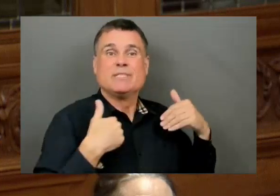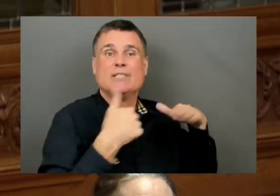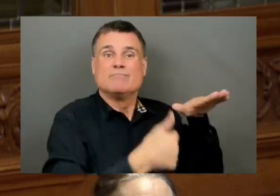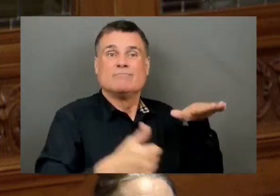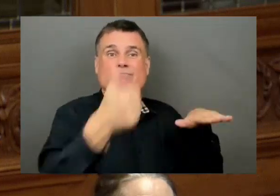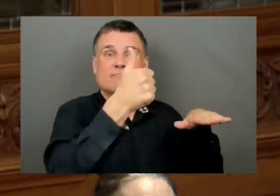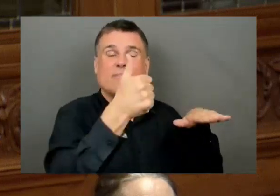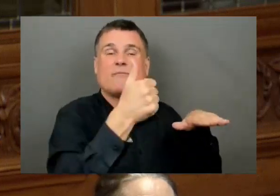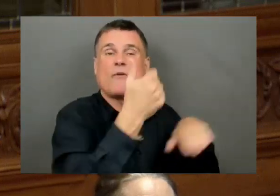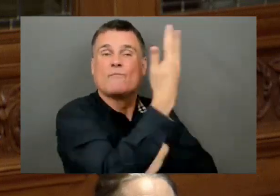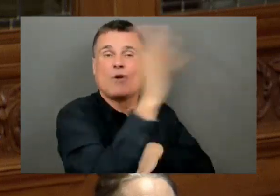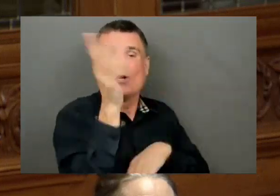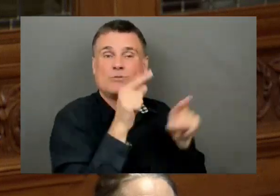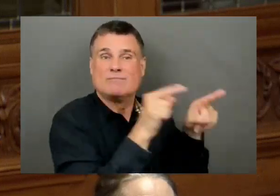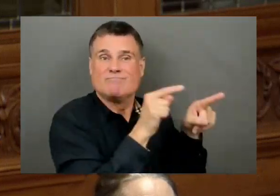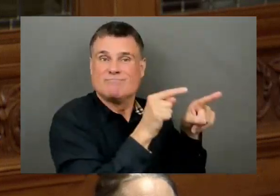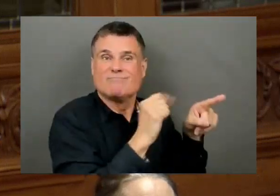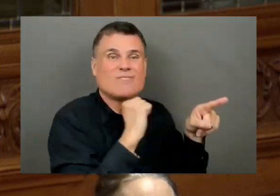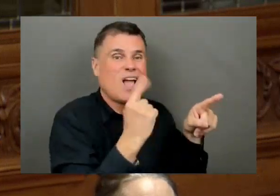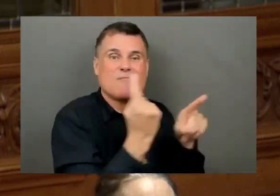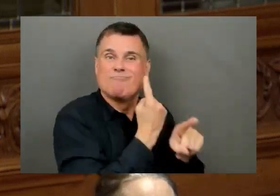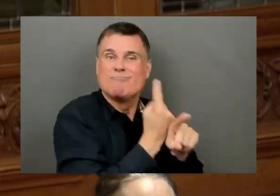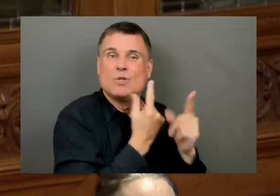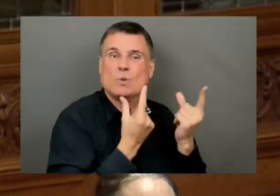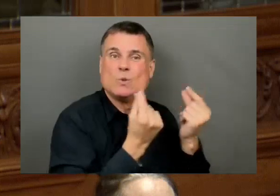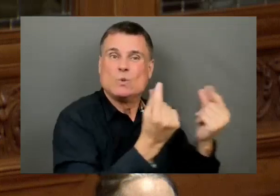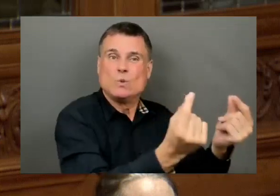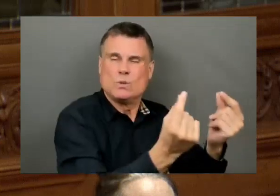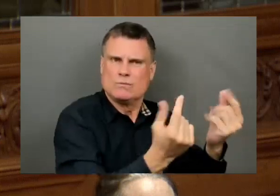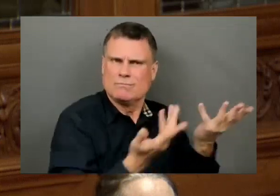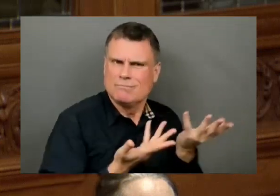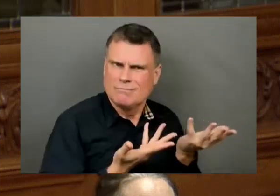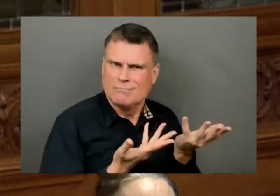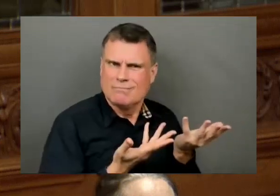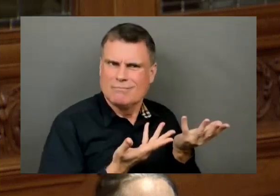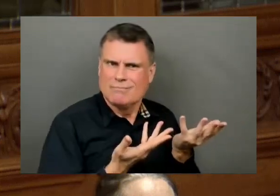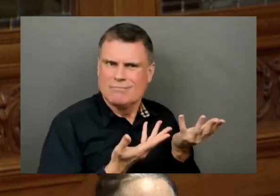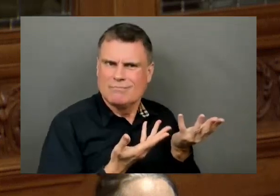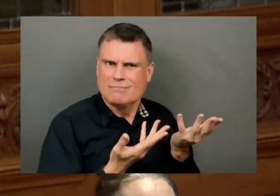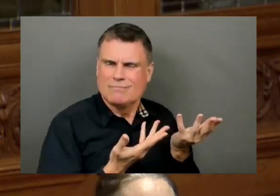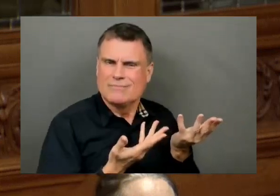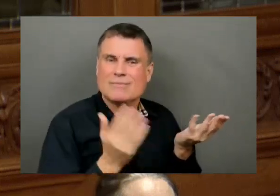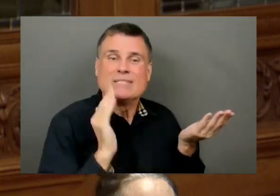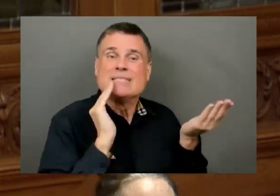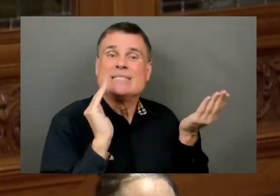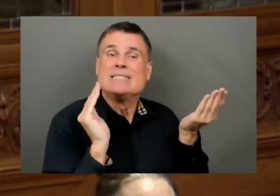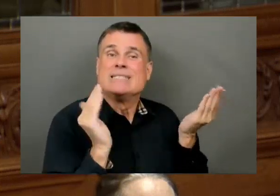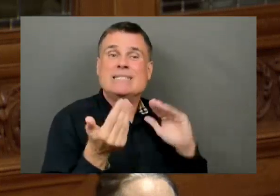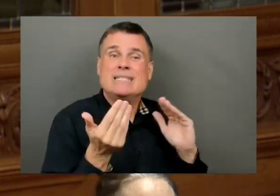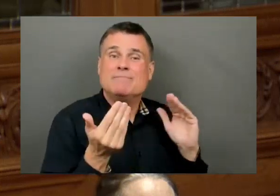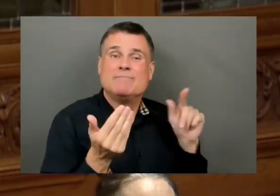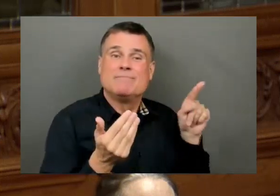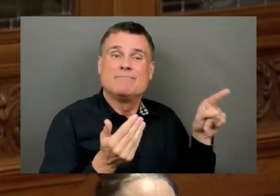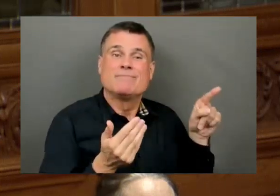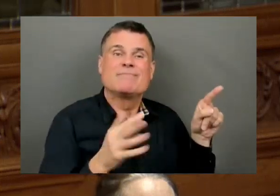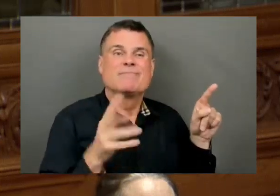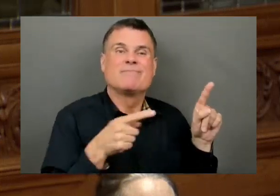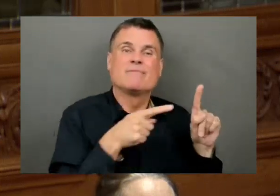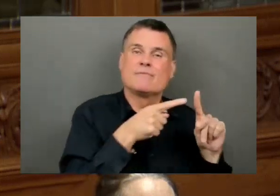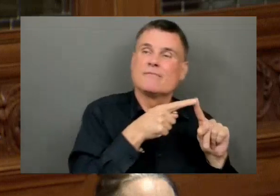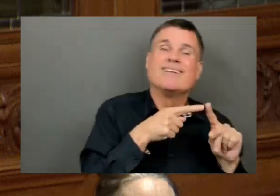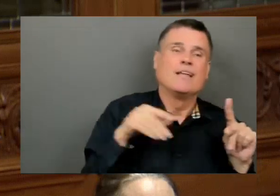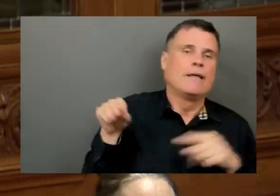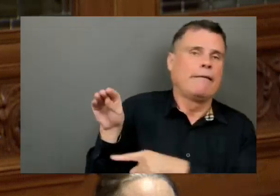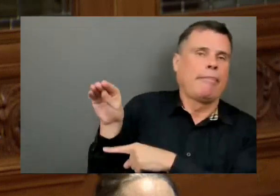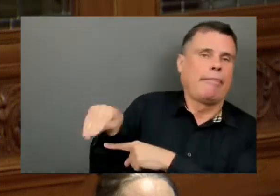civil servants call it a betrayal in the making. After nearly 2